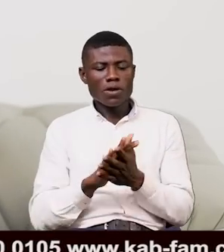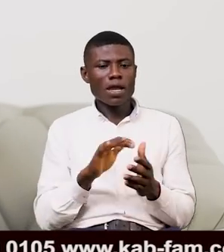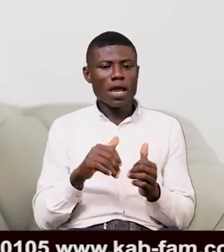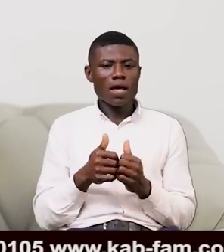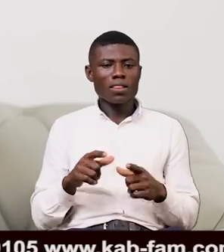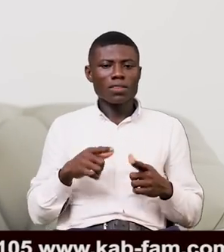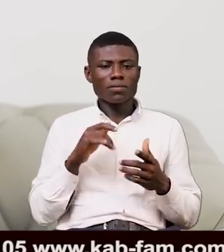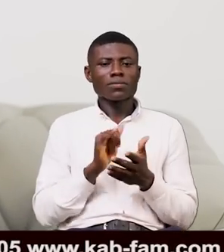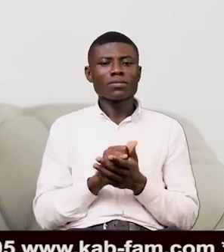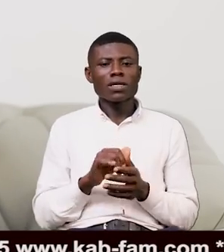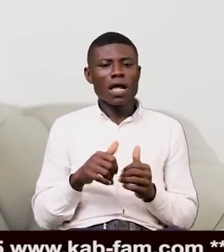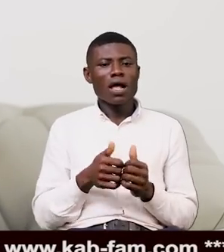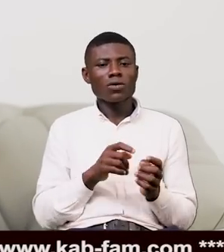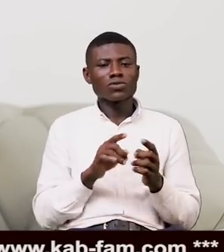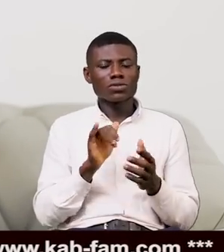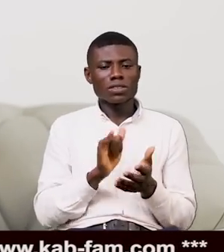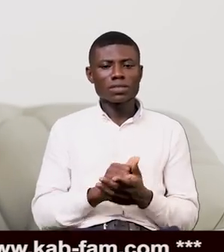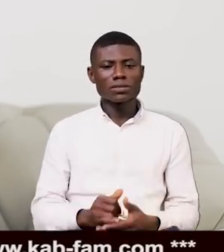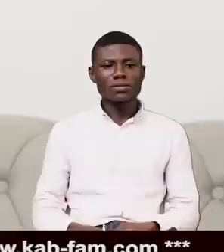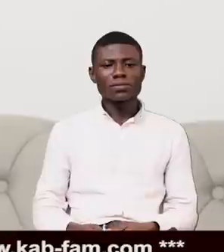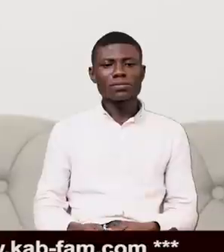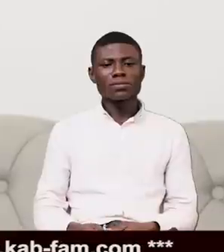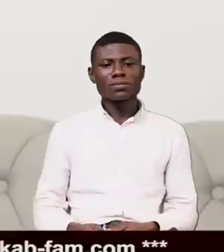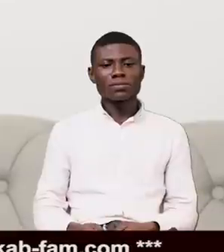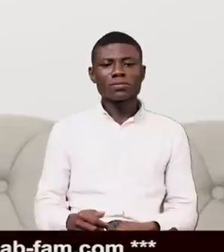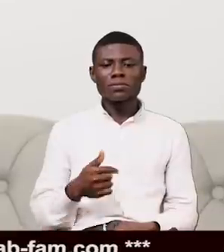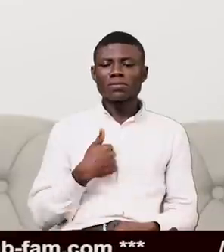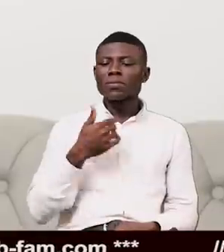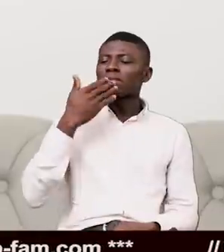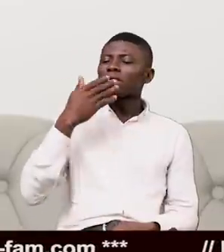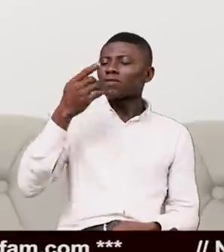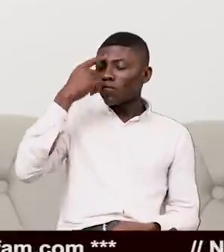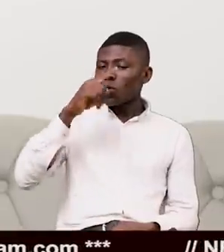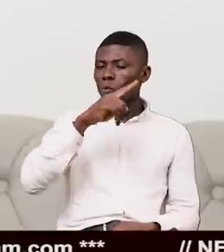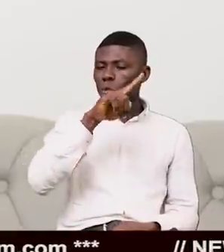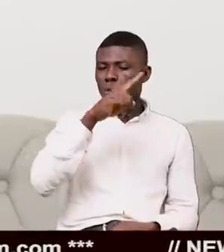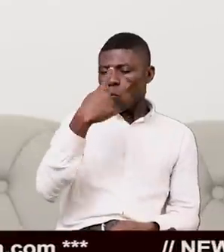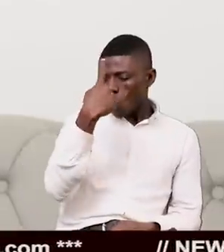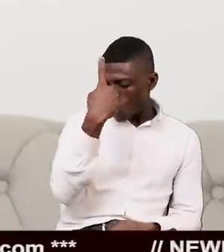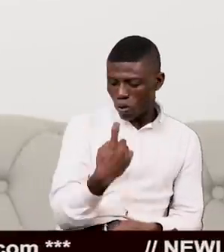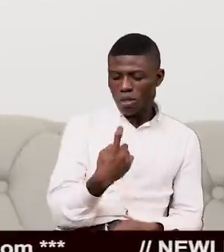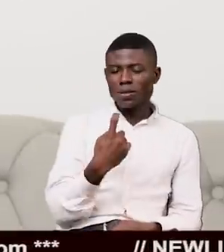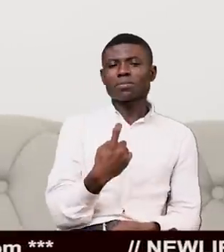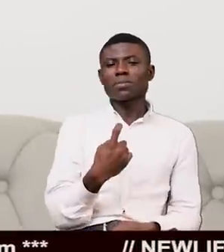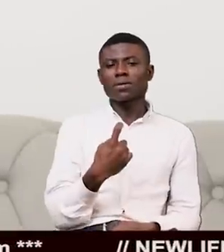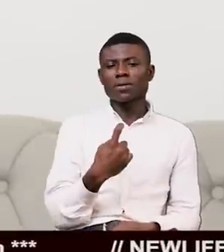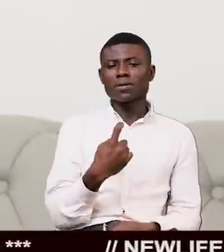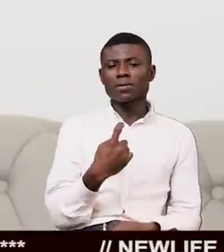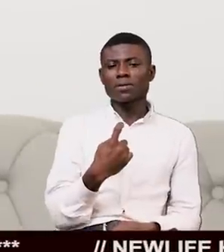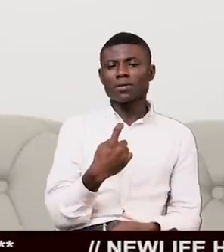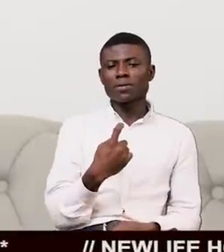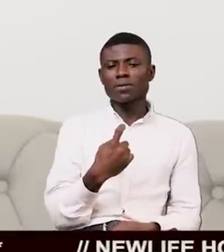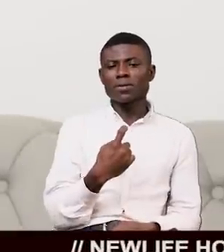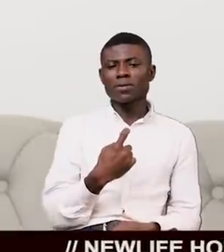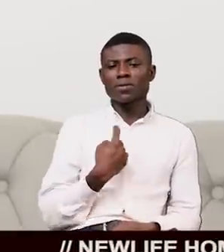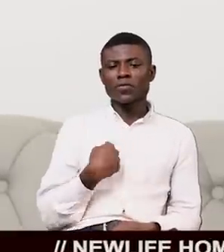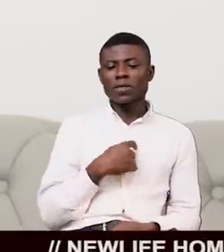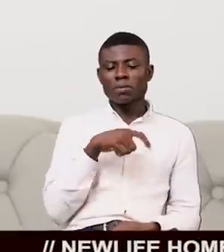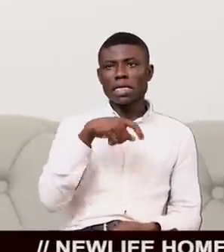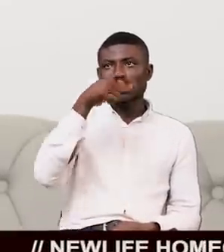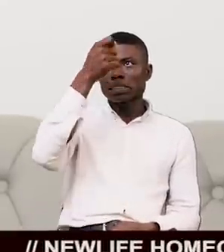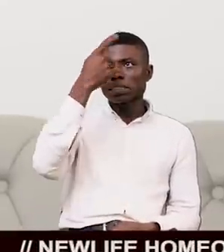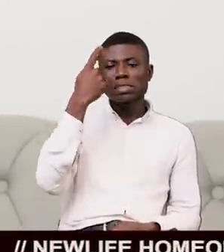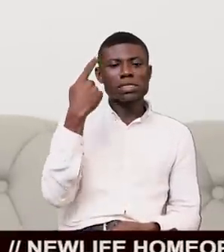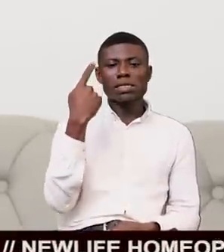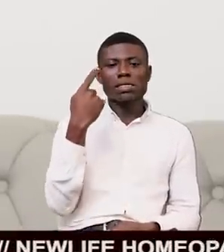ho. Momo je ne saying. Nana. But that's what's our question we pa if you say. I was seeing intimate as